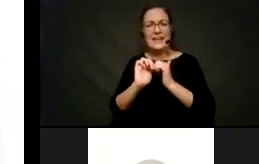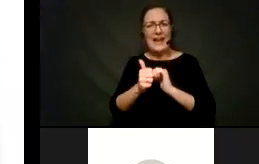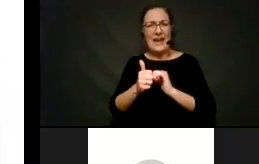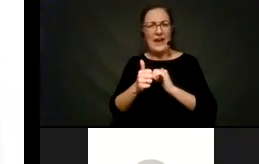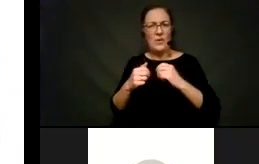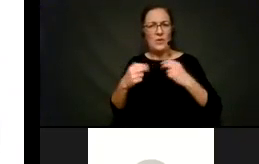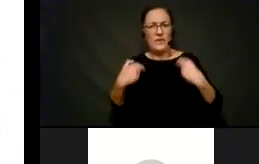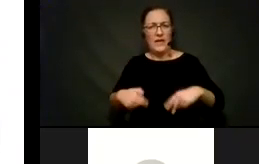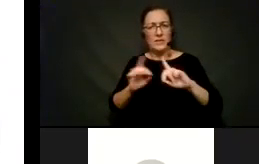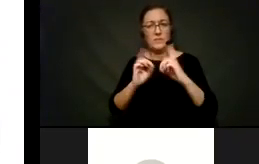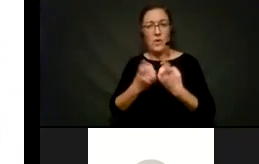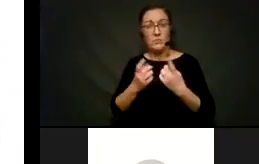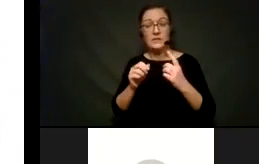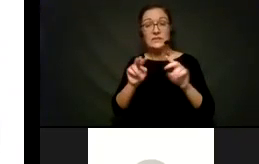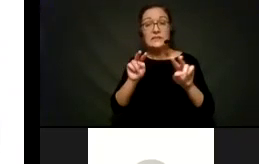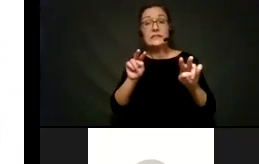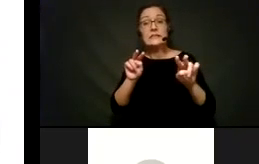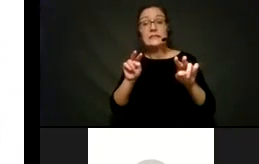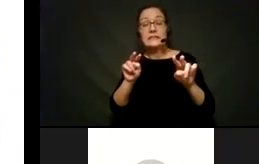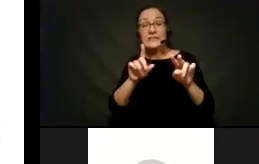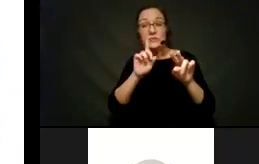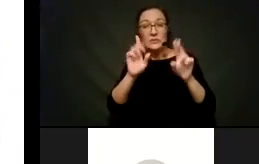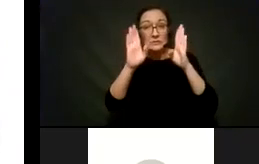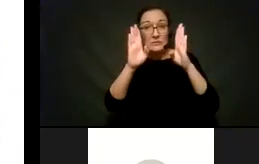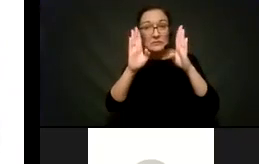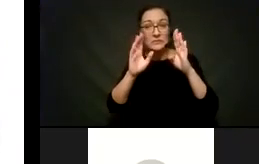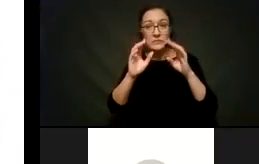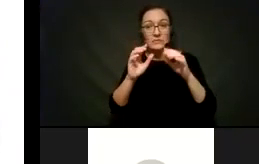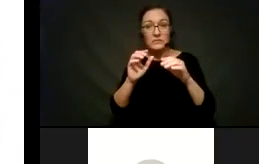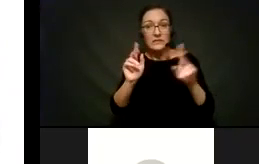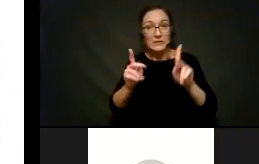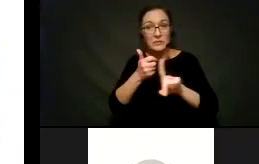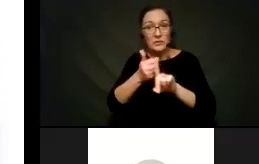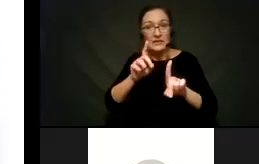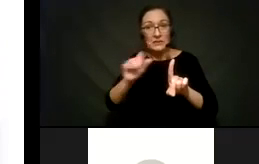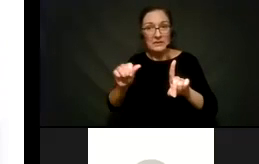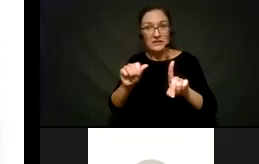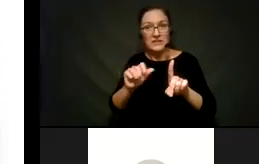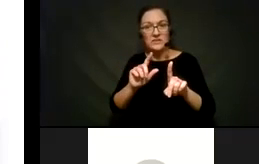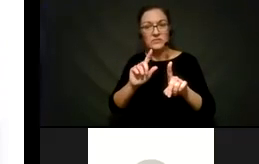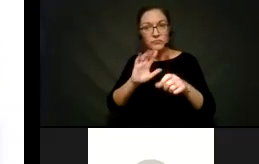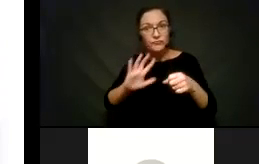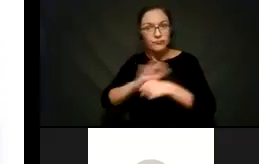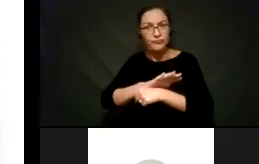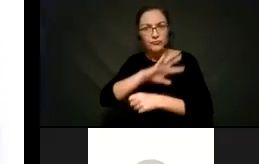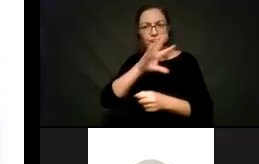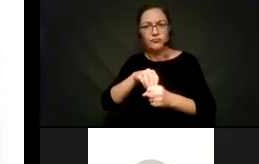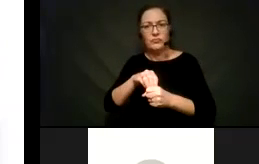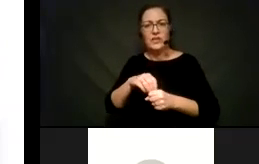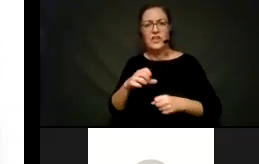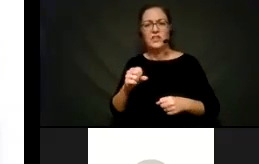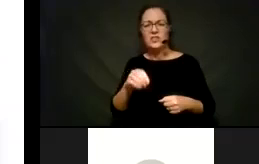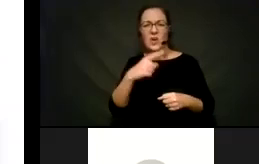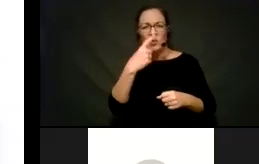of individuals with disability are included. So if you could speak to